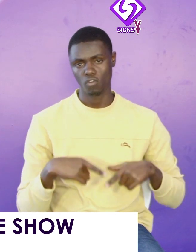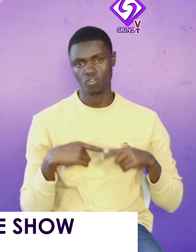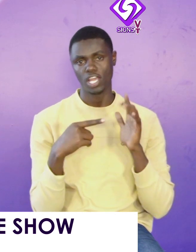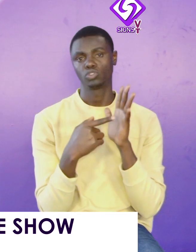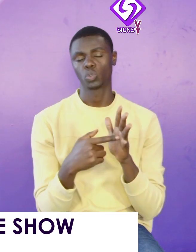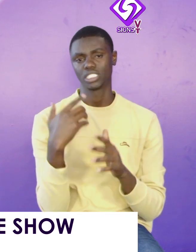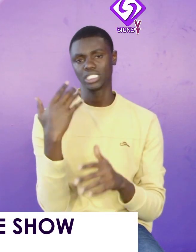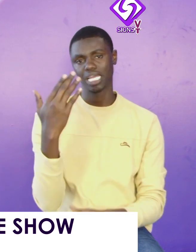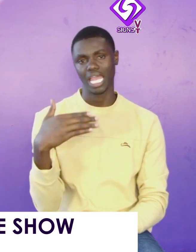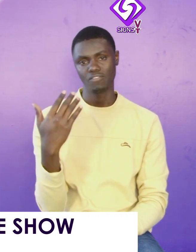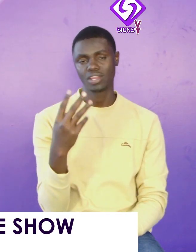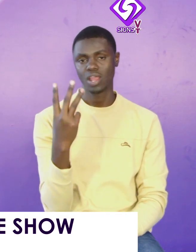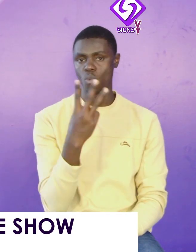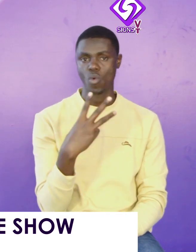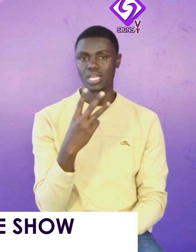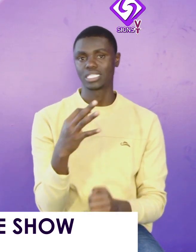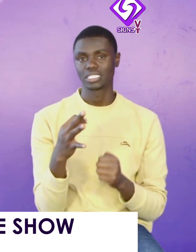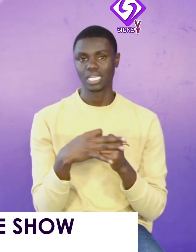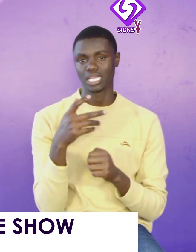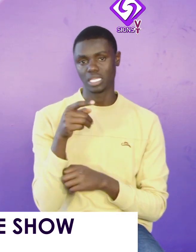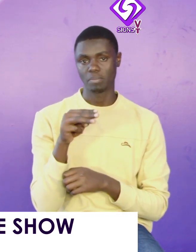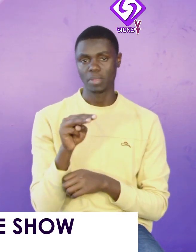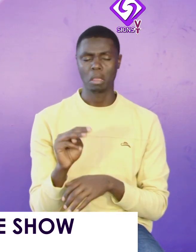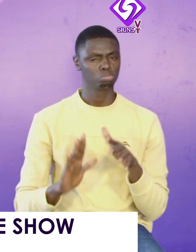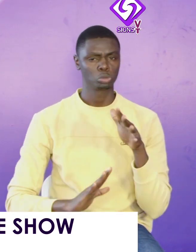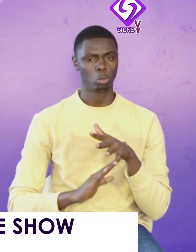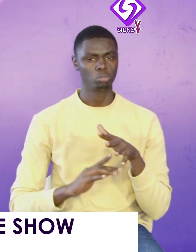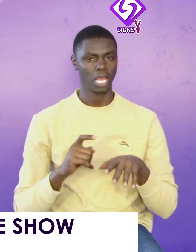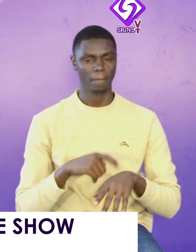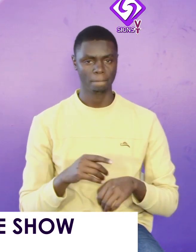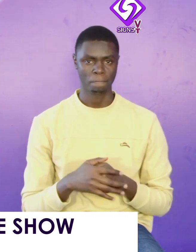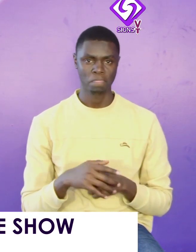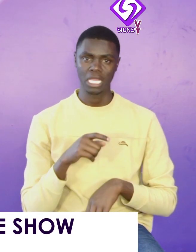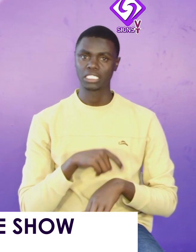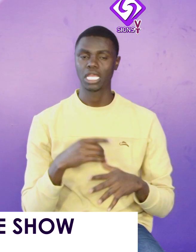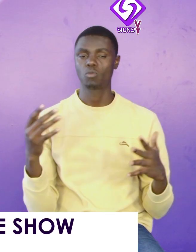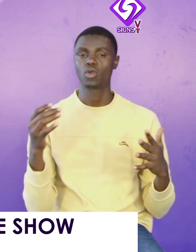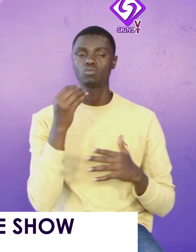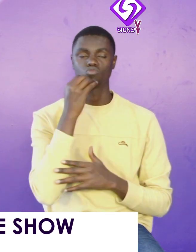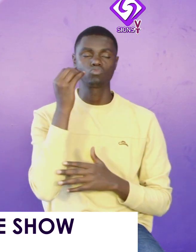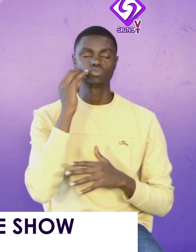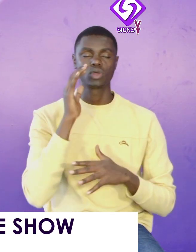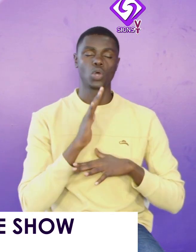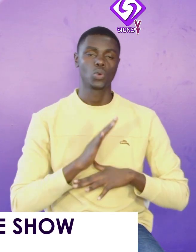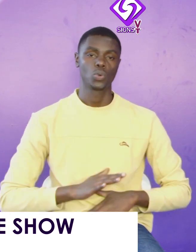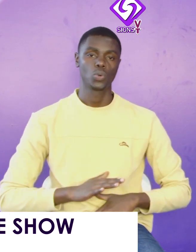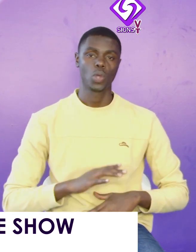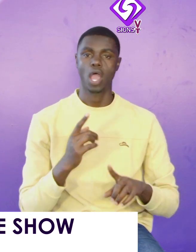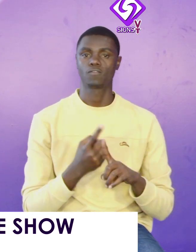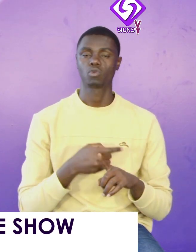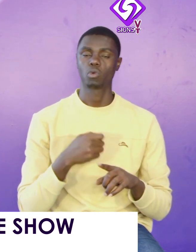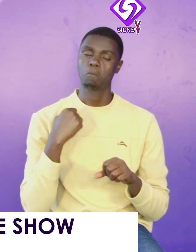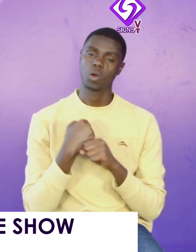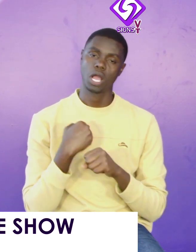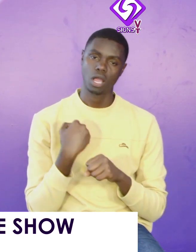every Wednesday, 8 p.m. Prime time, by the way. A time when you are home from the hustle and bustle